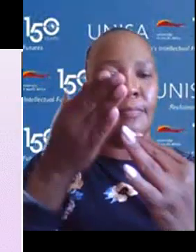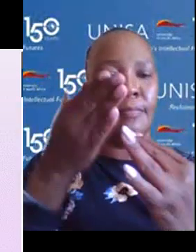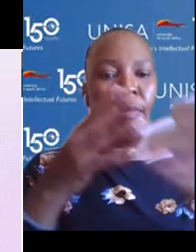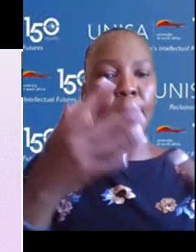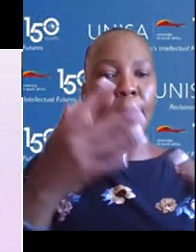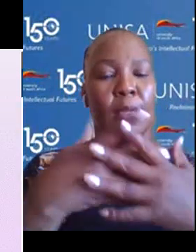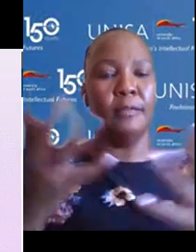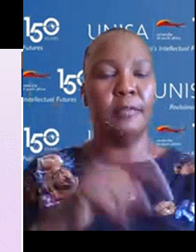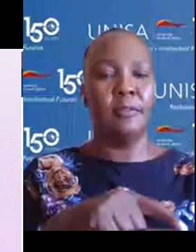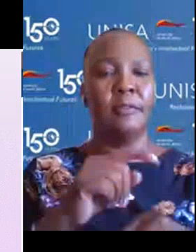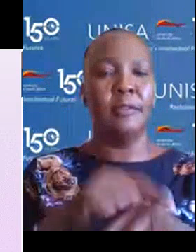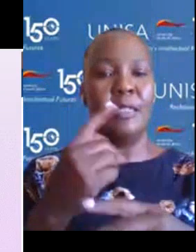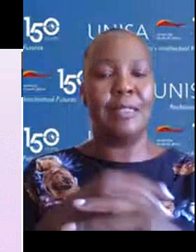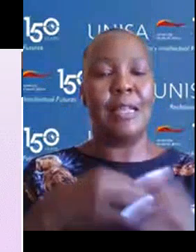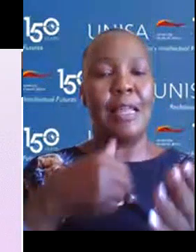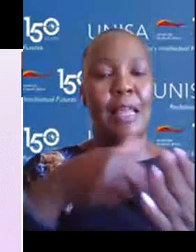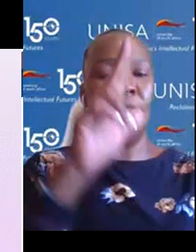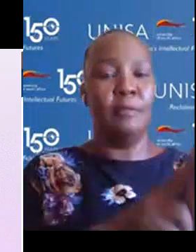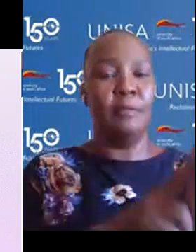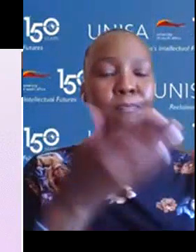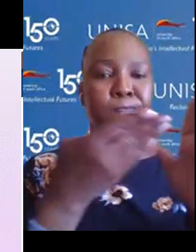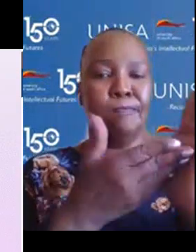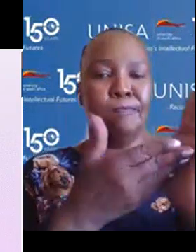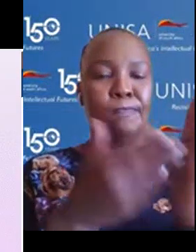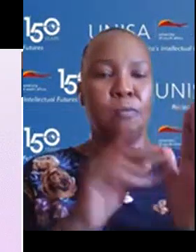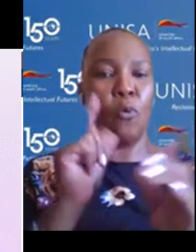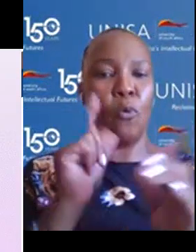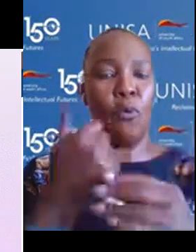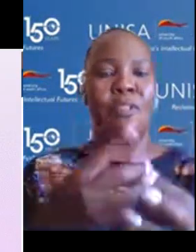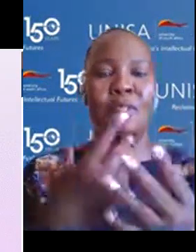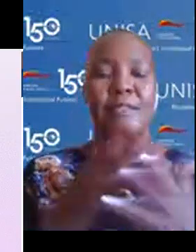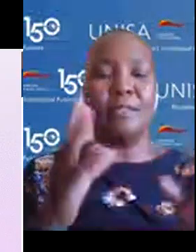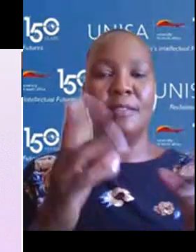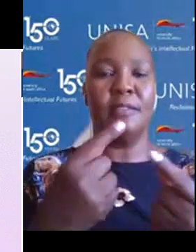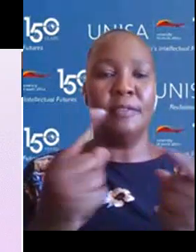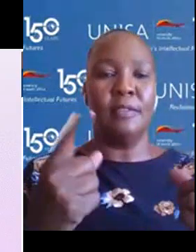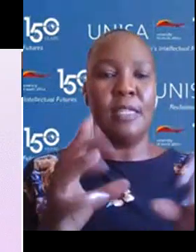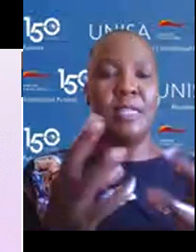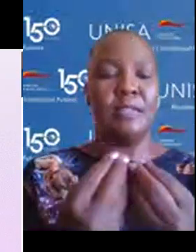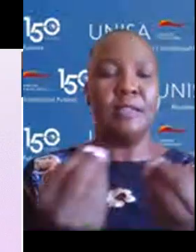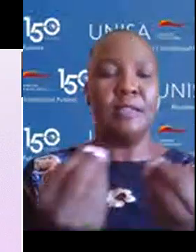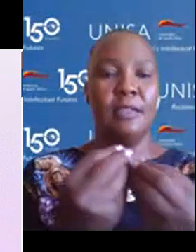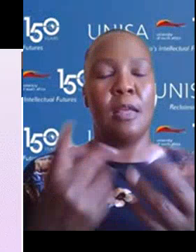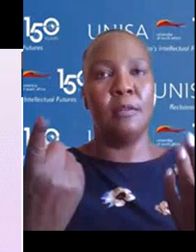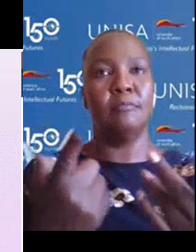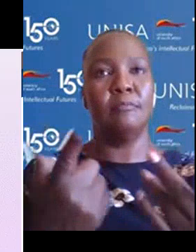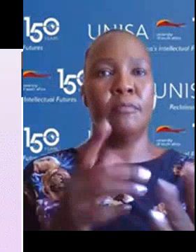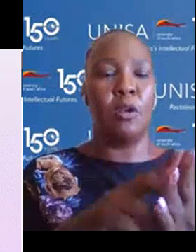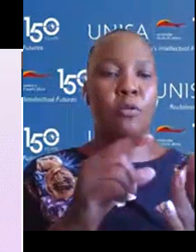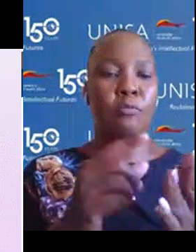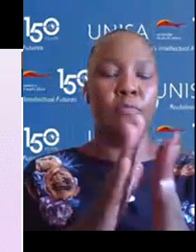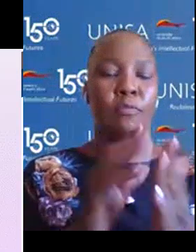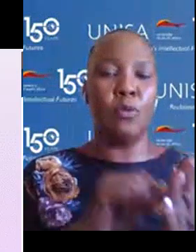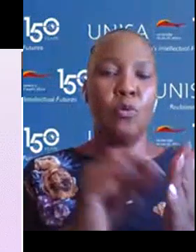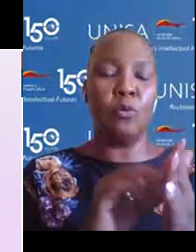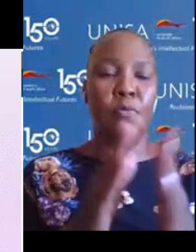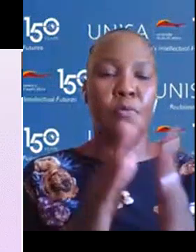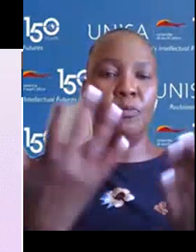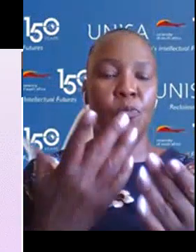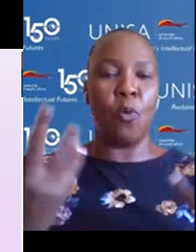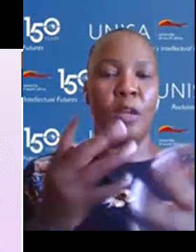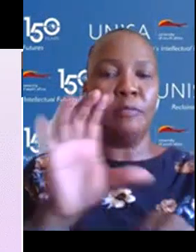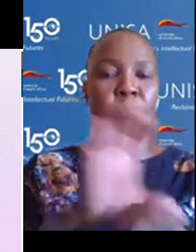as always, the app is also available on all devices. So if you make a note, for instance, in on your